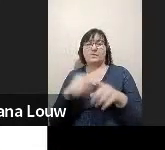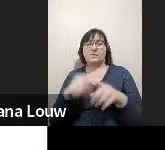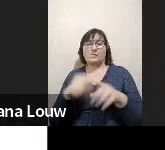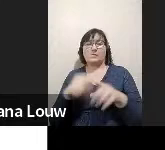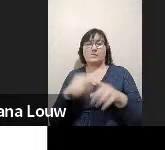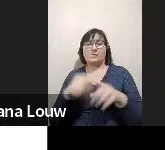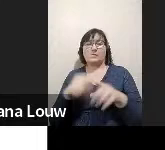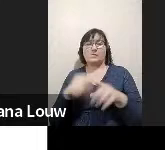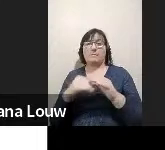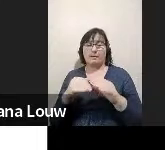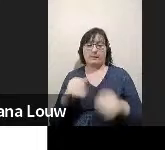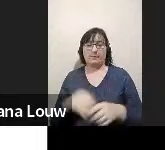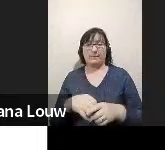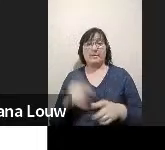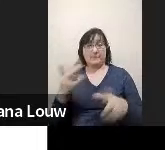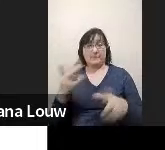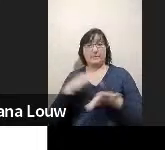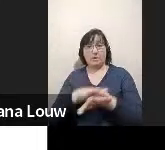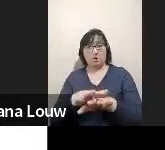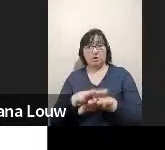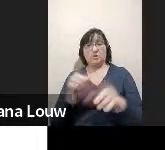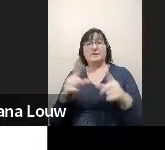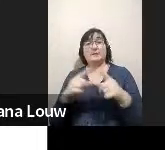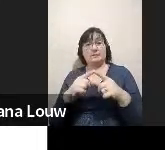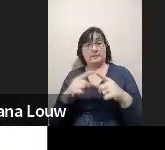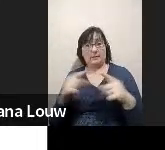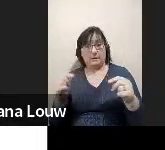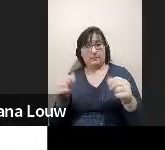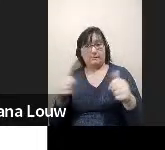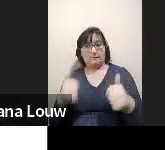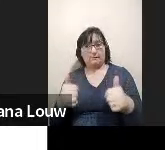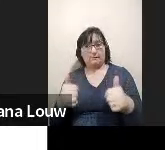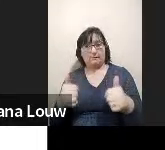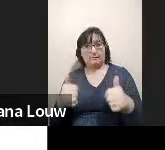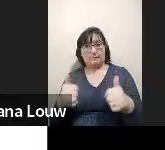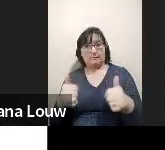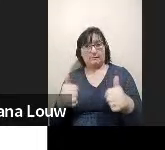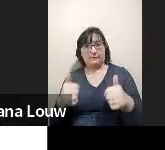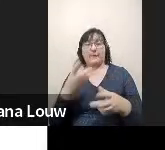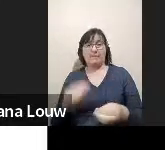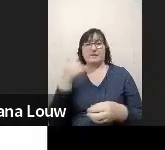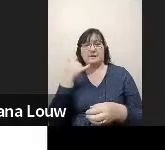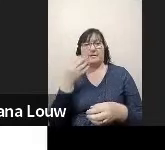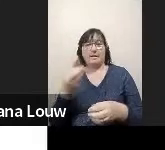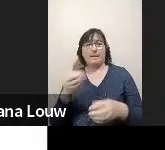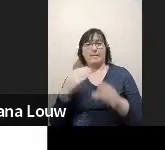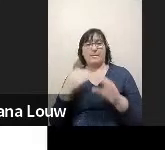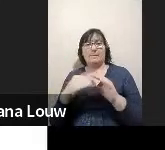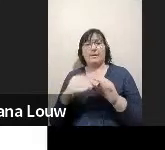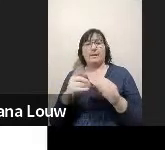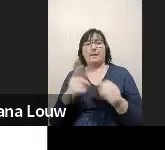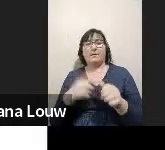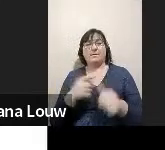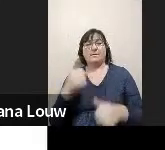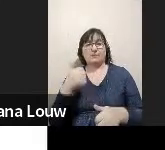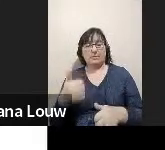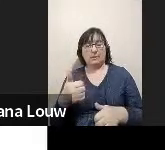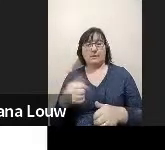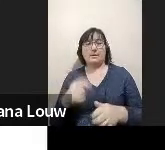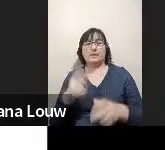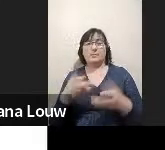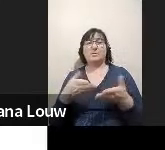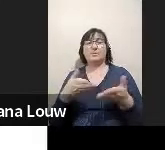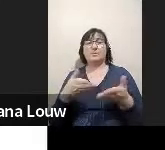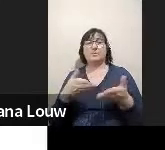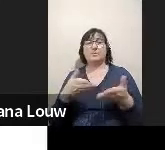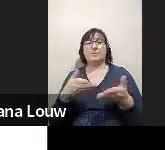done, provided that the cell phone number and the email address is correct, it'll reflect the email or cell phone number. They would either need to